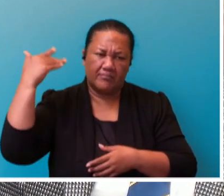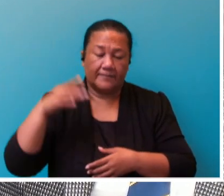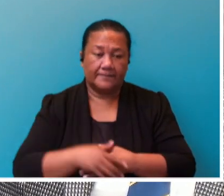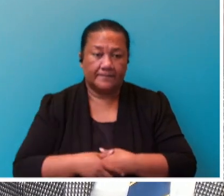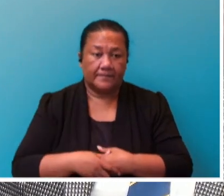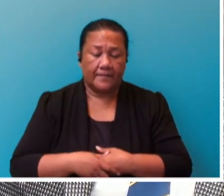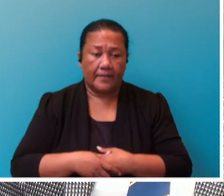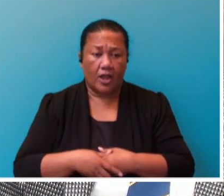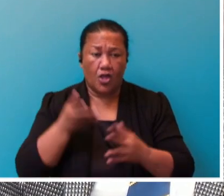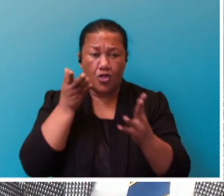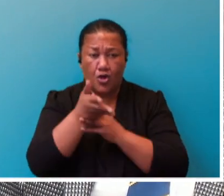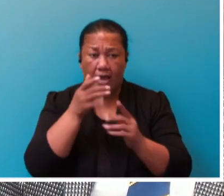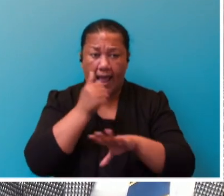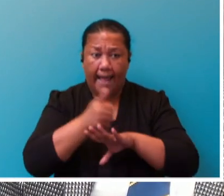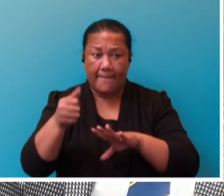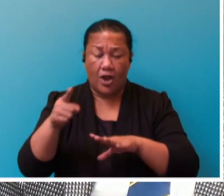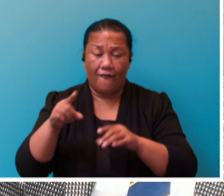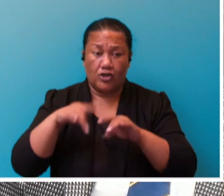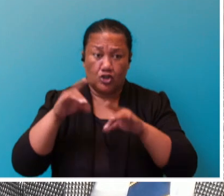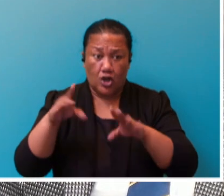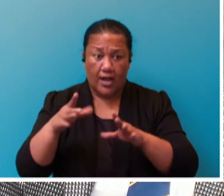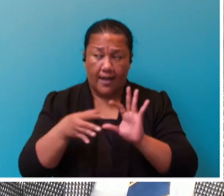of Australia,